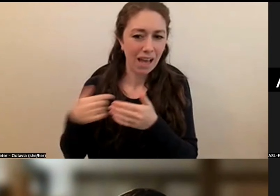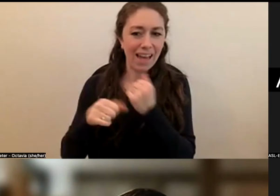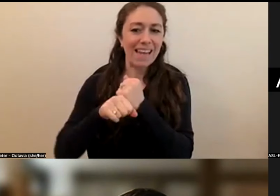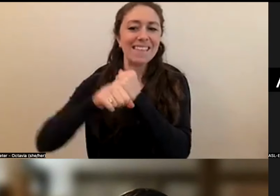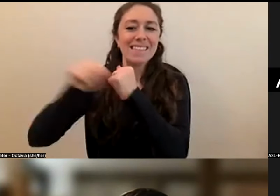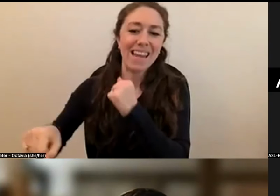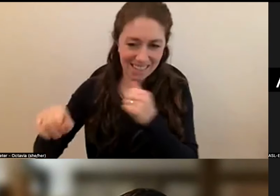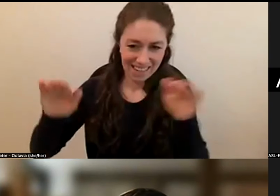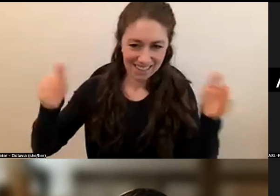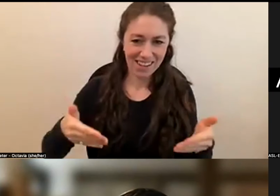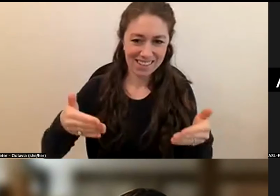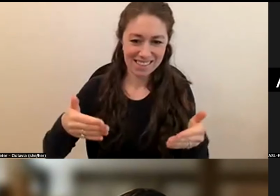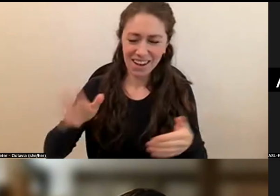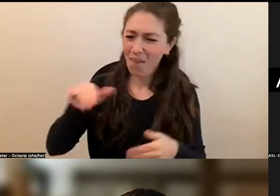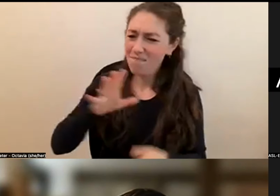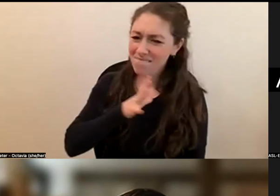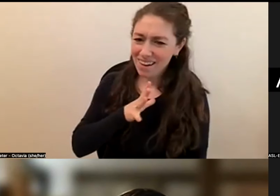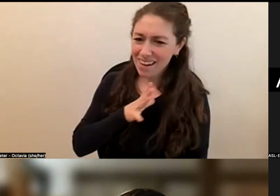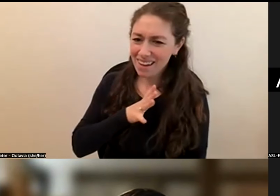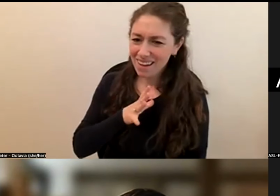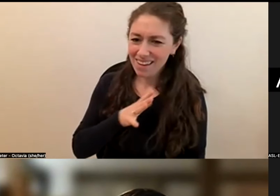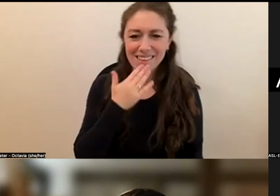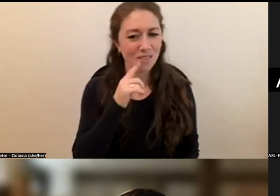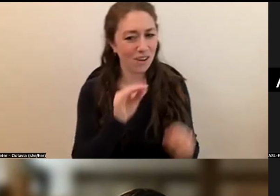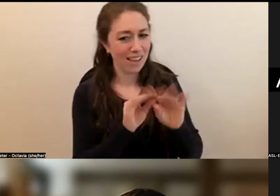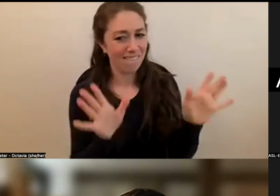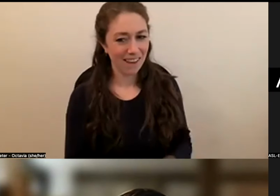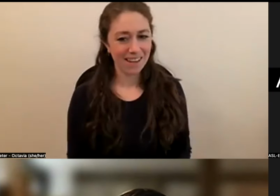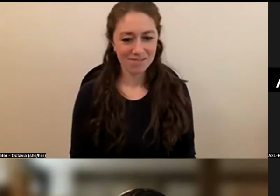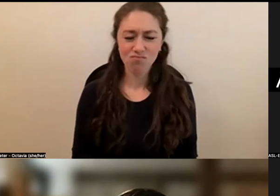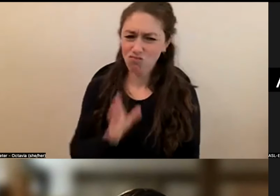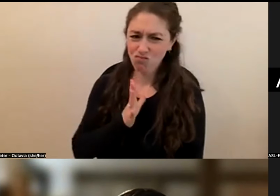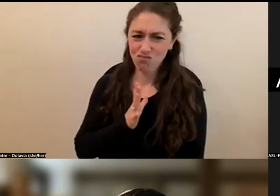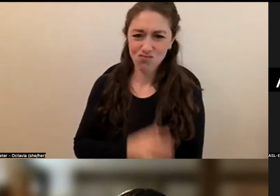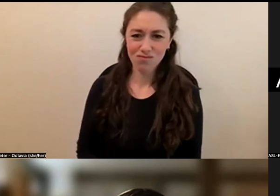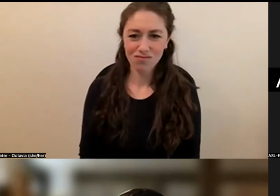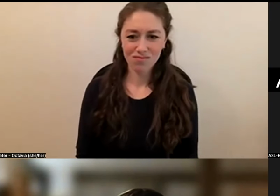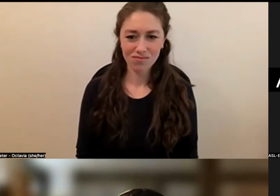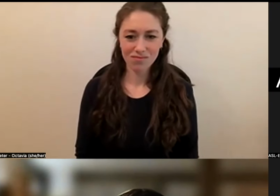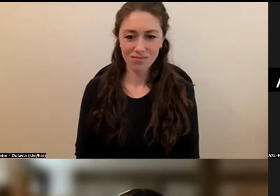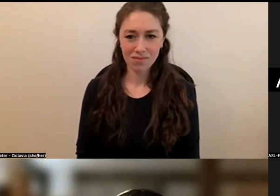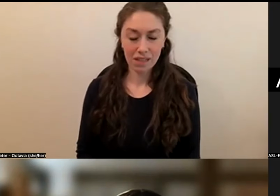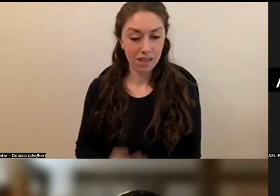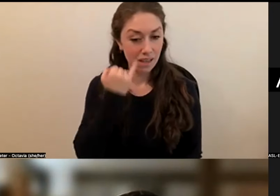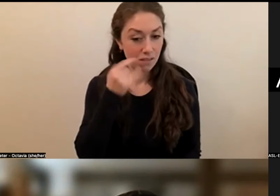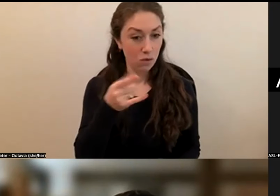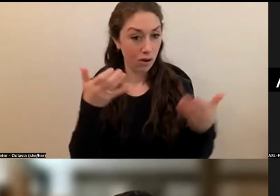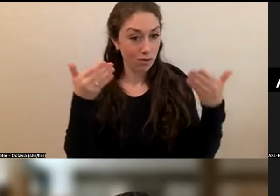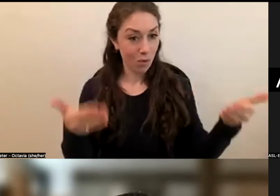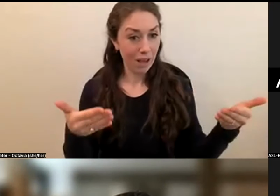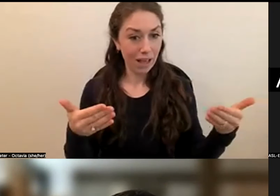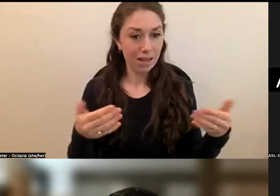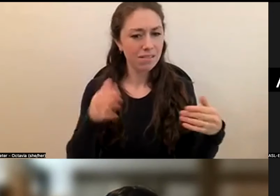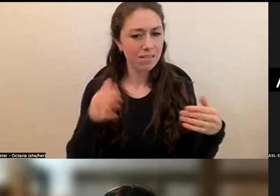introduction. No worries. I clarify that. So I think if you want to go ahead and why don't we do